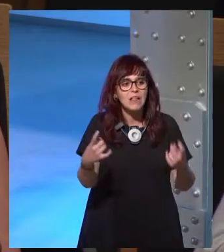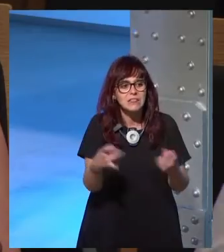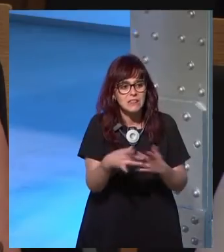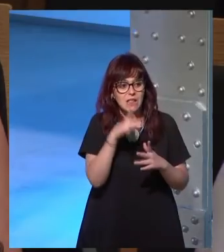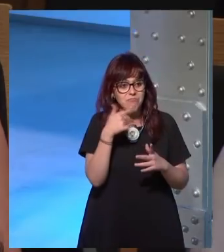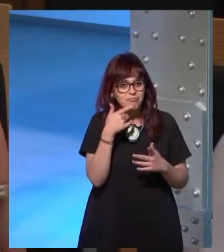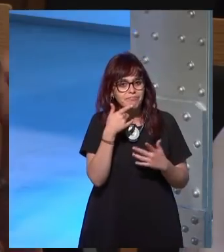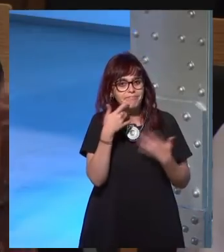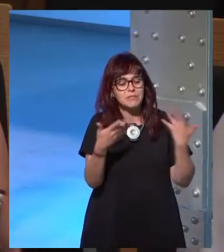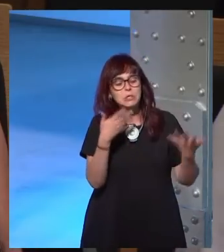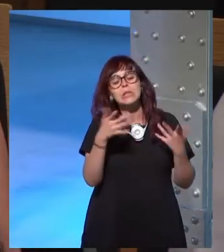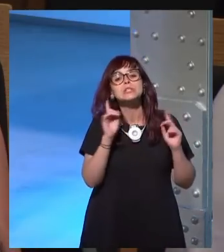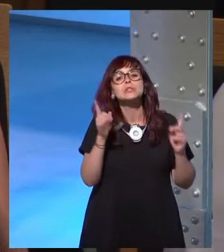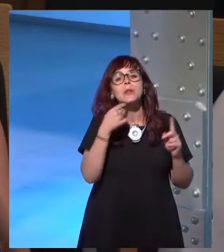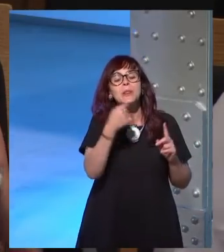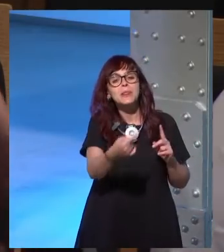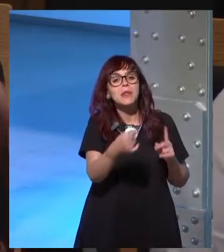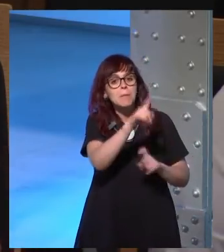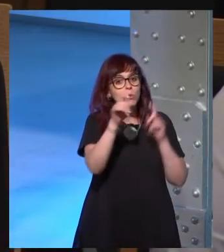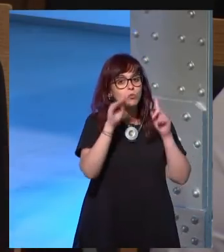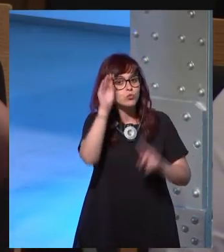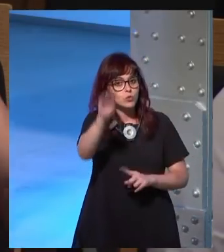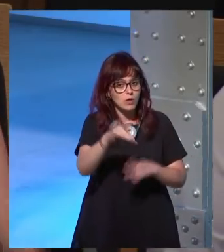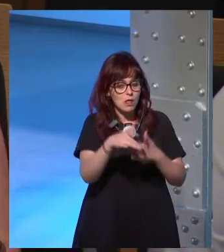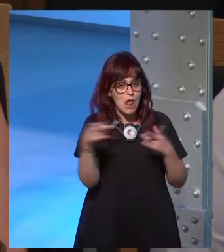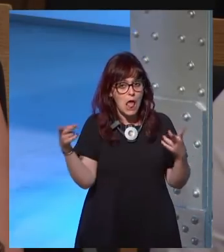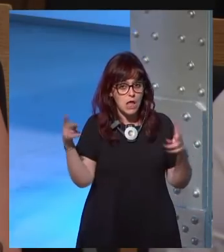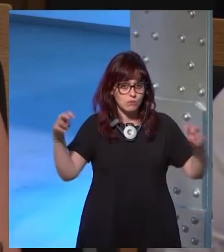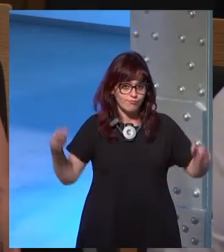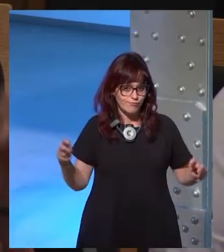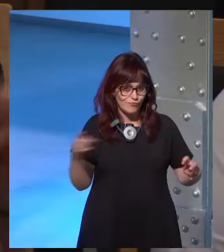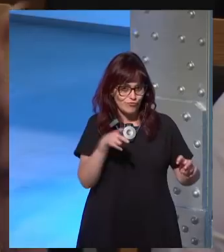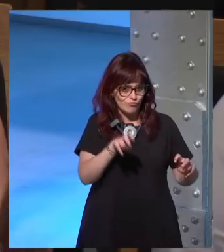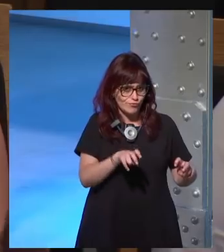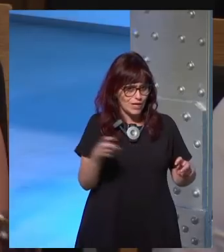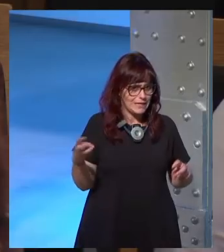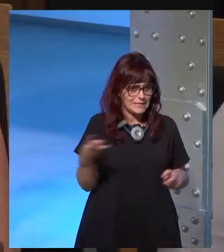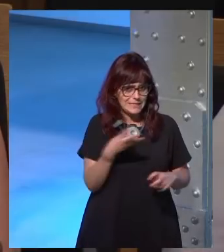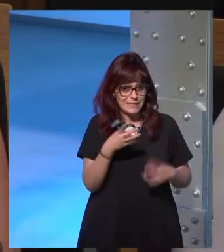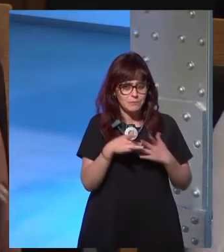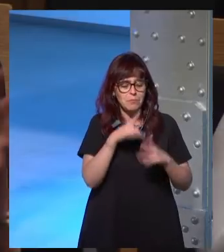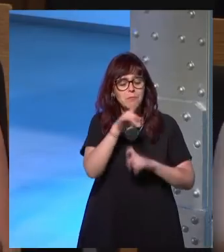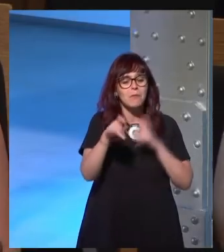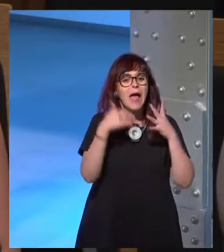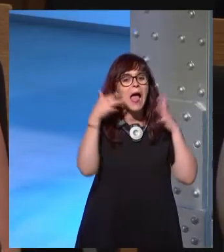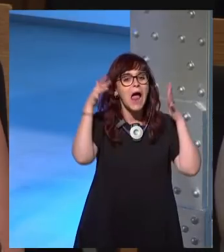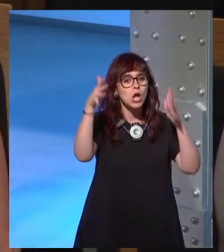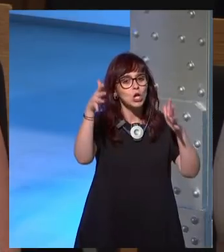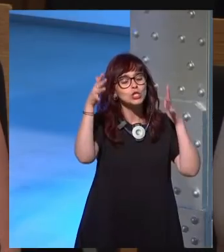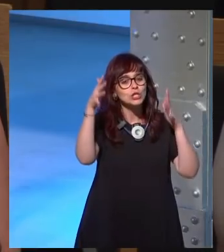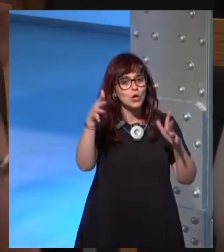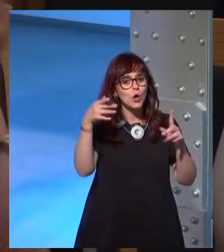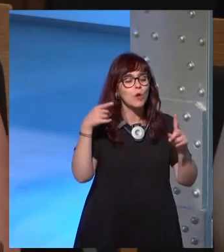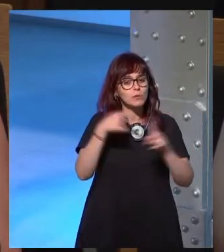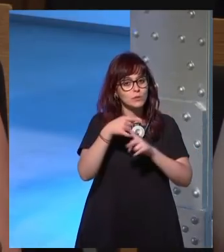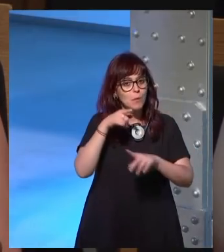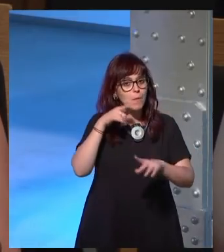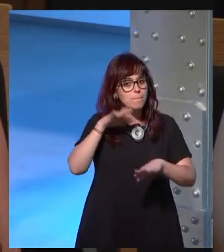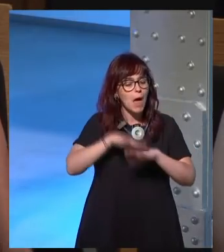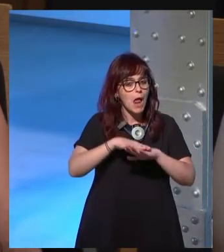lost this magic, that you're not good enough. And I just wanted to ask you and our two other colleagues if you have any piece